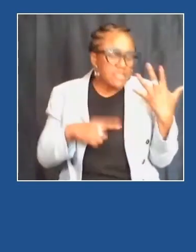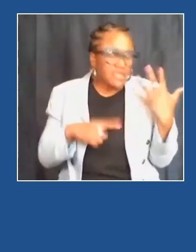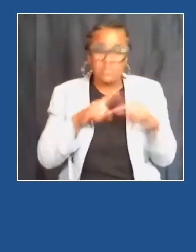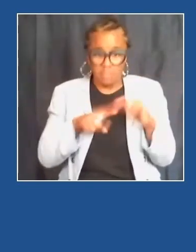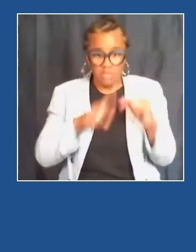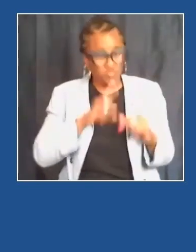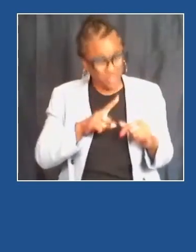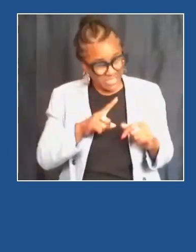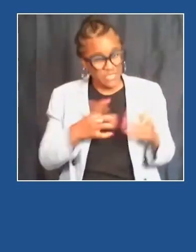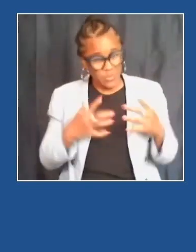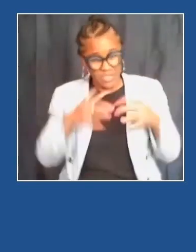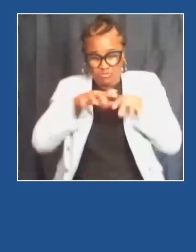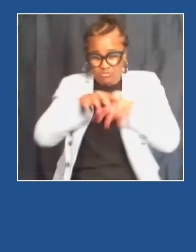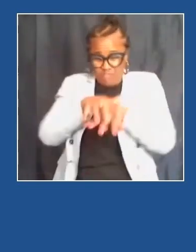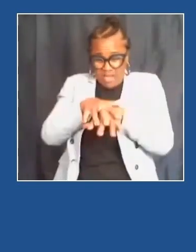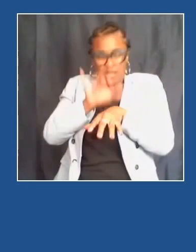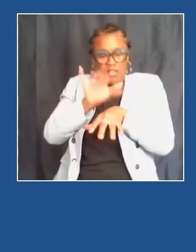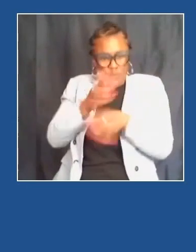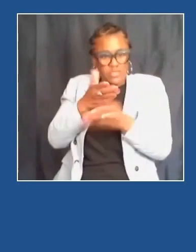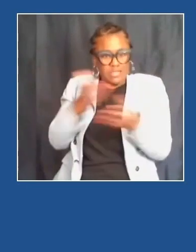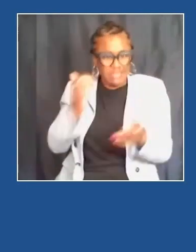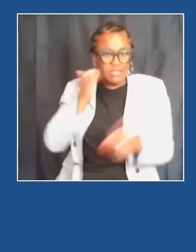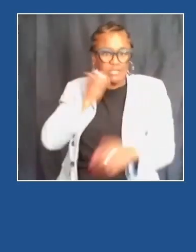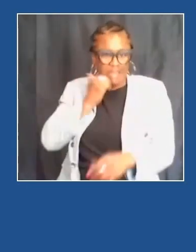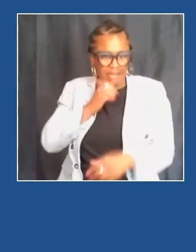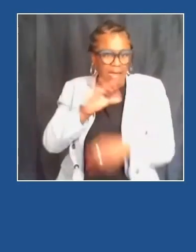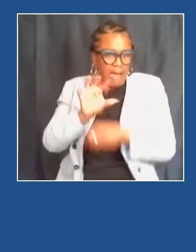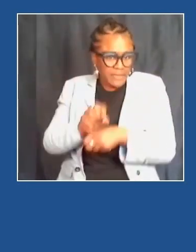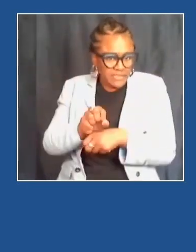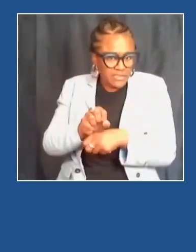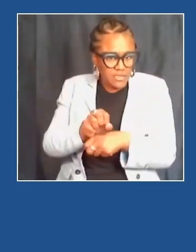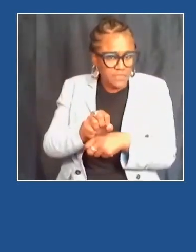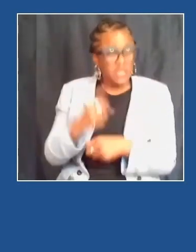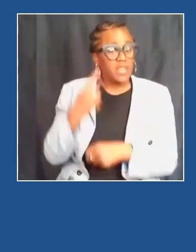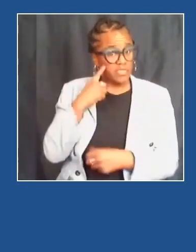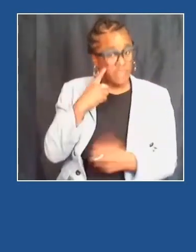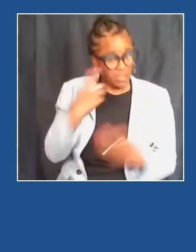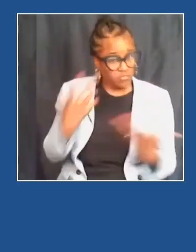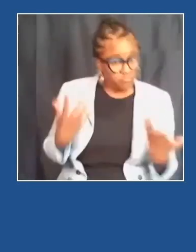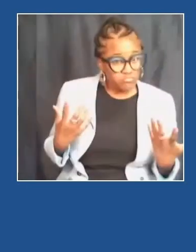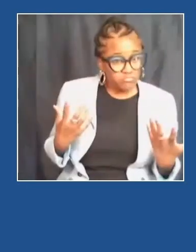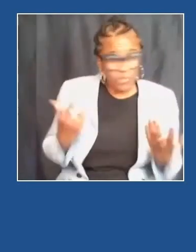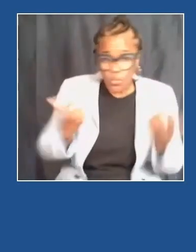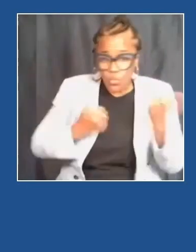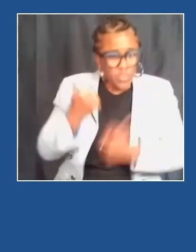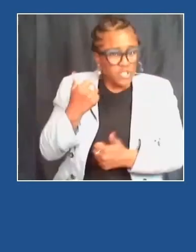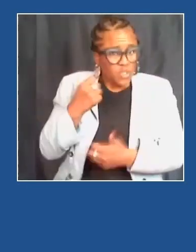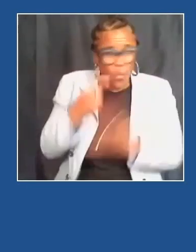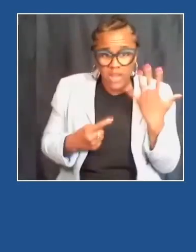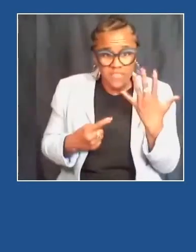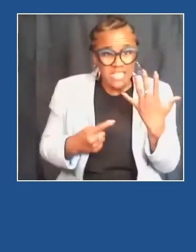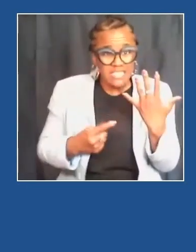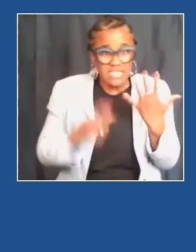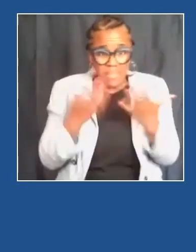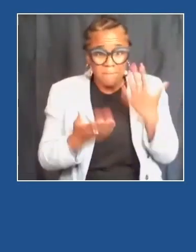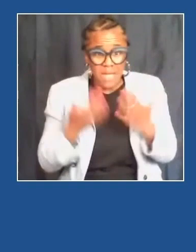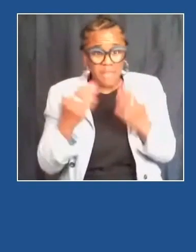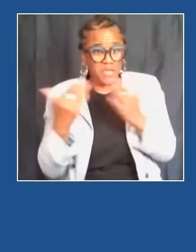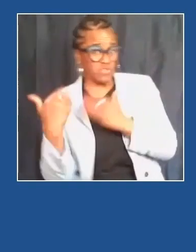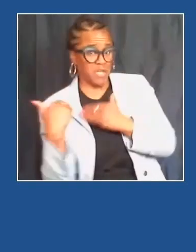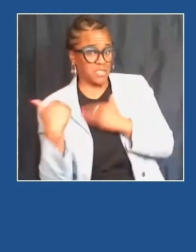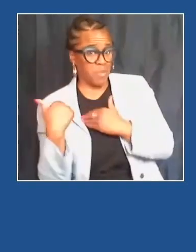but to integrate these things into our daily habits and to think about which one of these is maybe